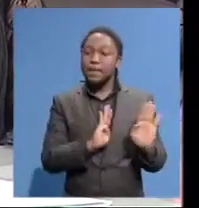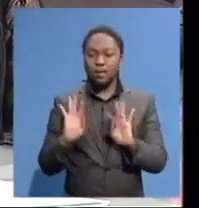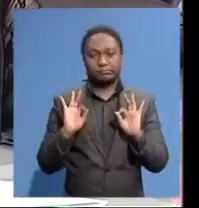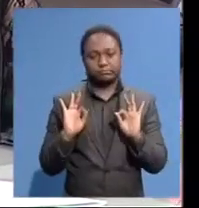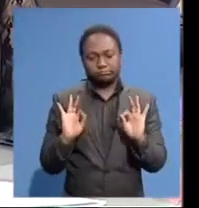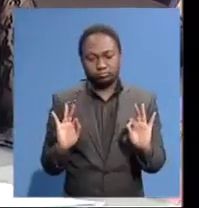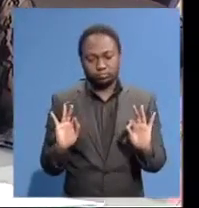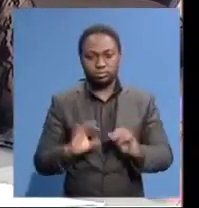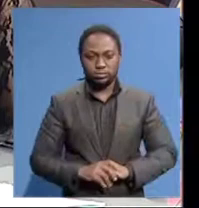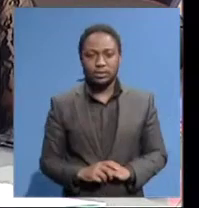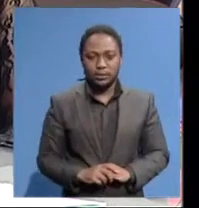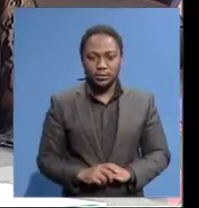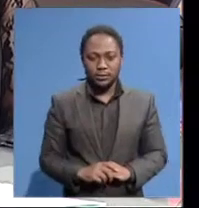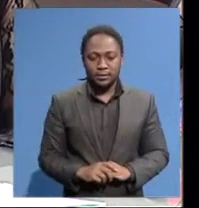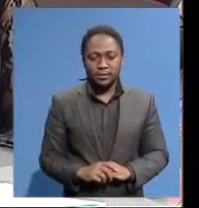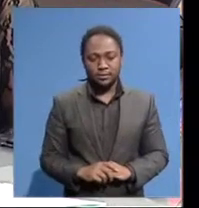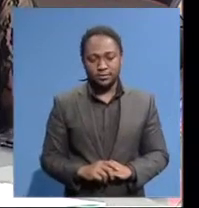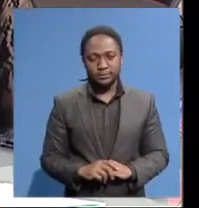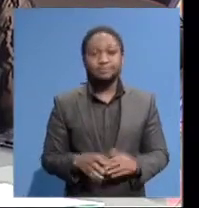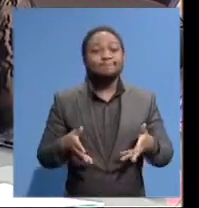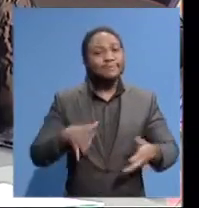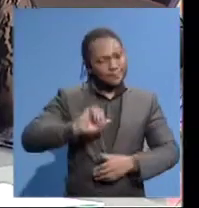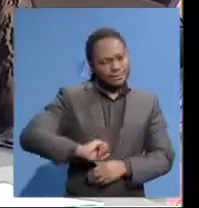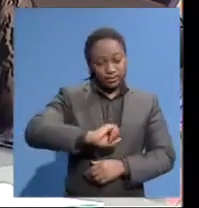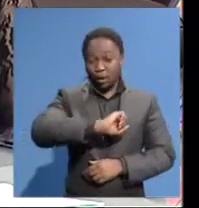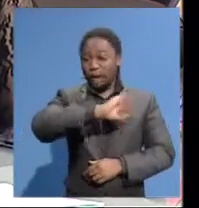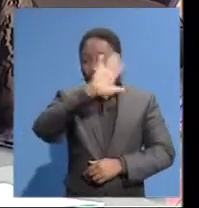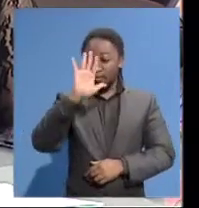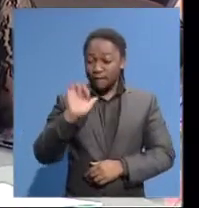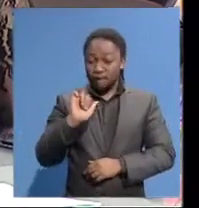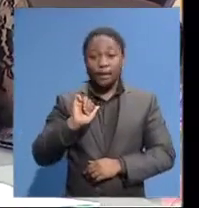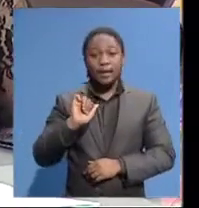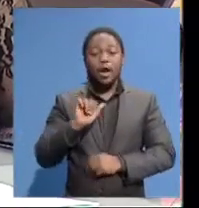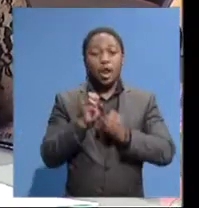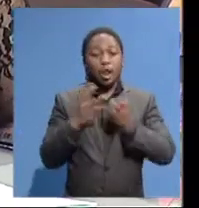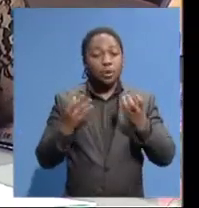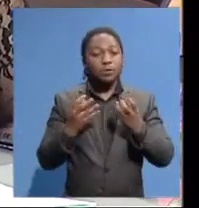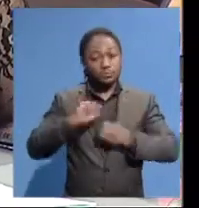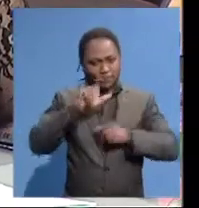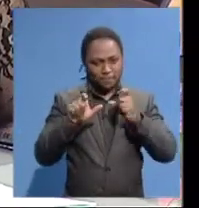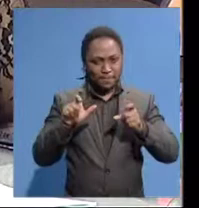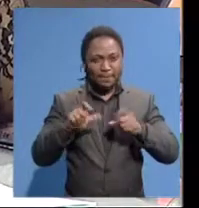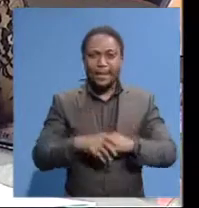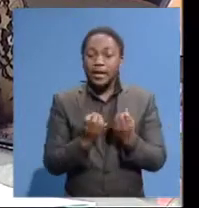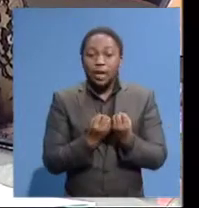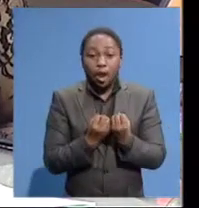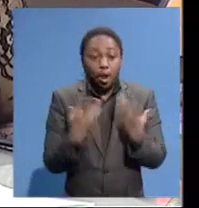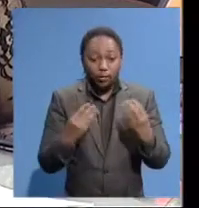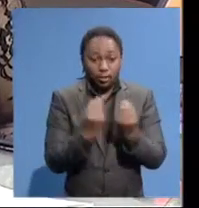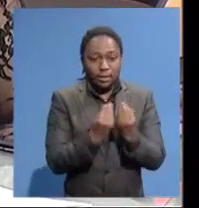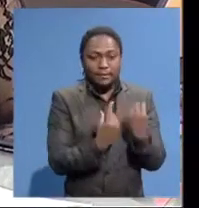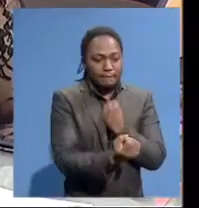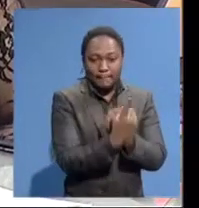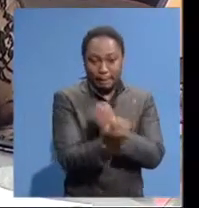celebrating Utata. Now, all around the country, South Africans from all walks of life have taken to various events and platforms in